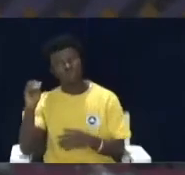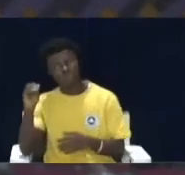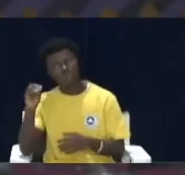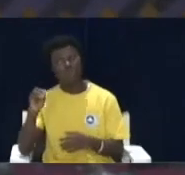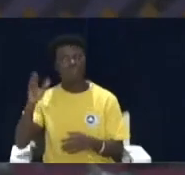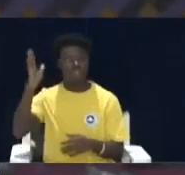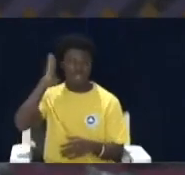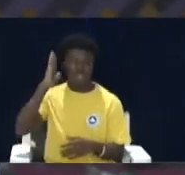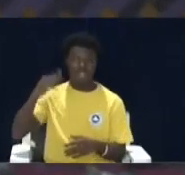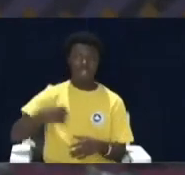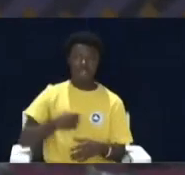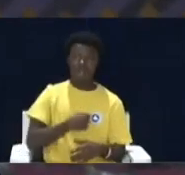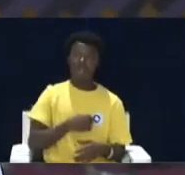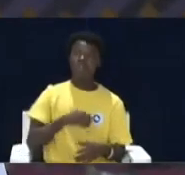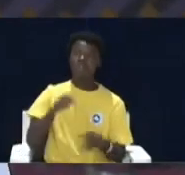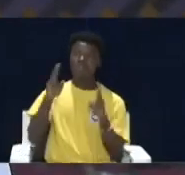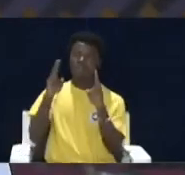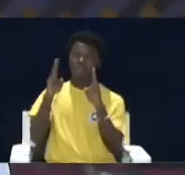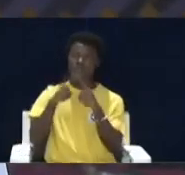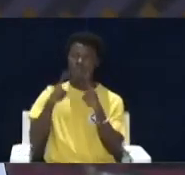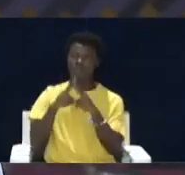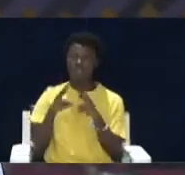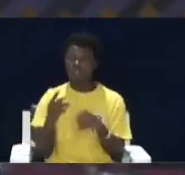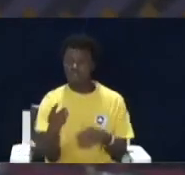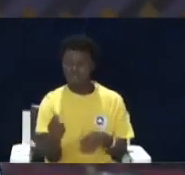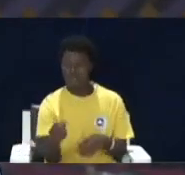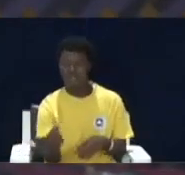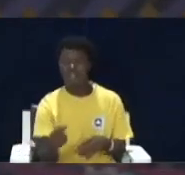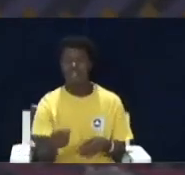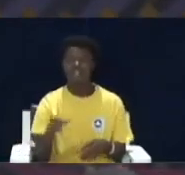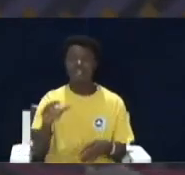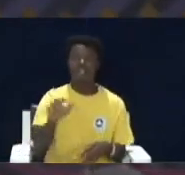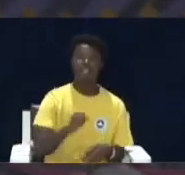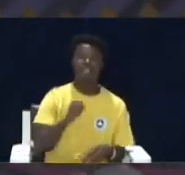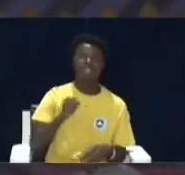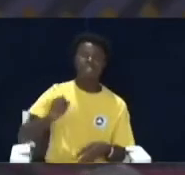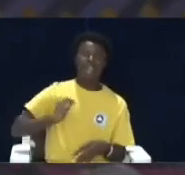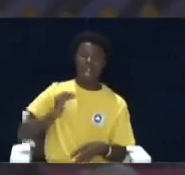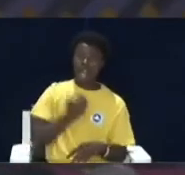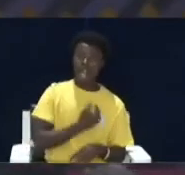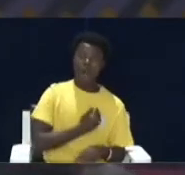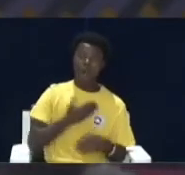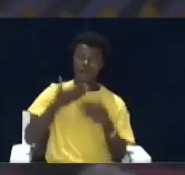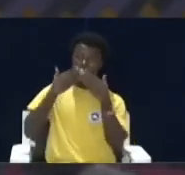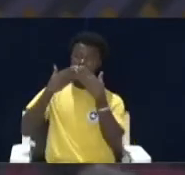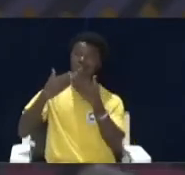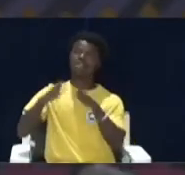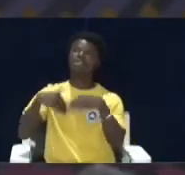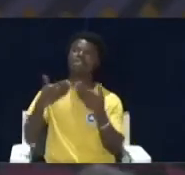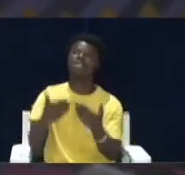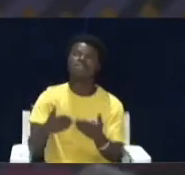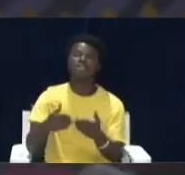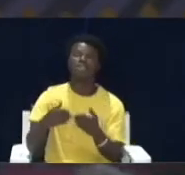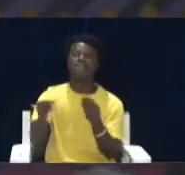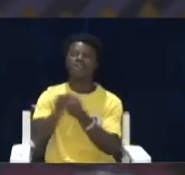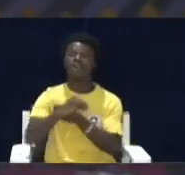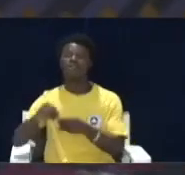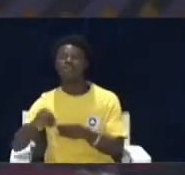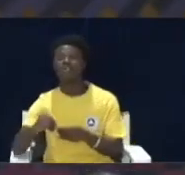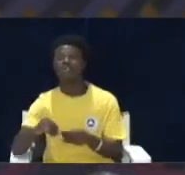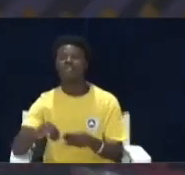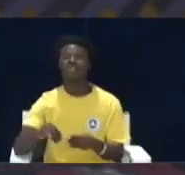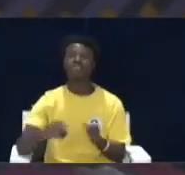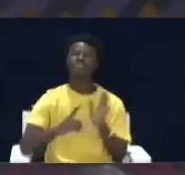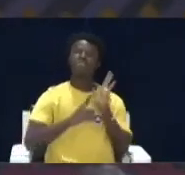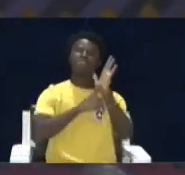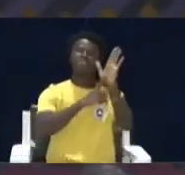we very quickly take our thanksgiving offering? And this time round, show